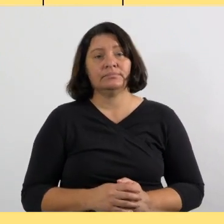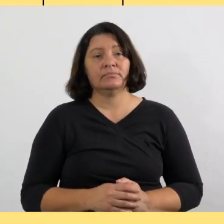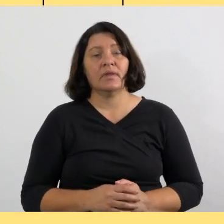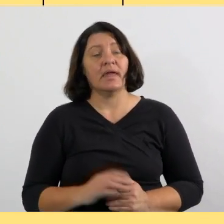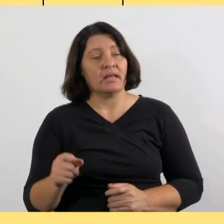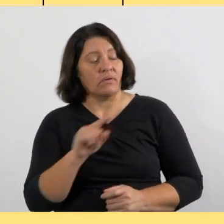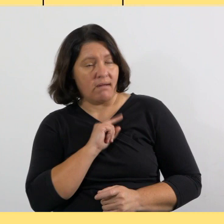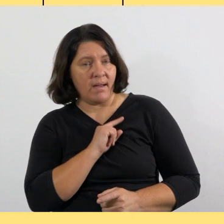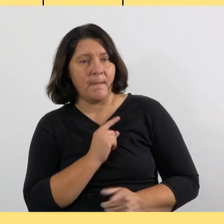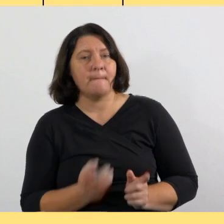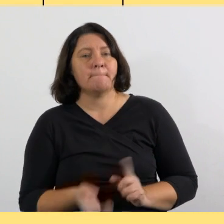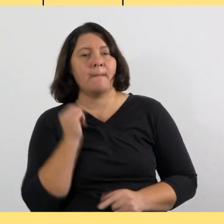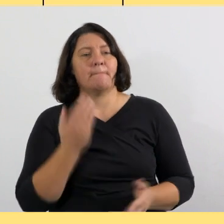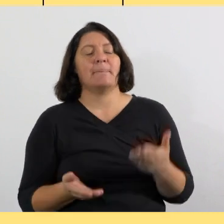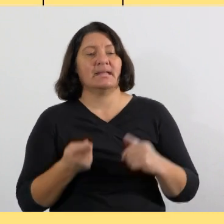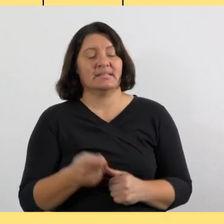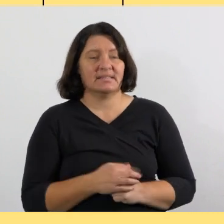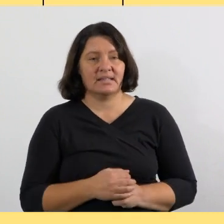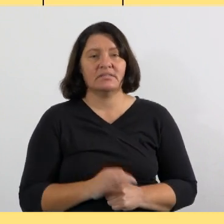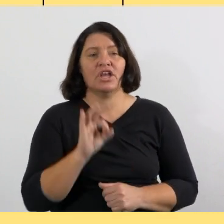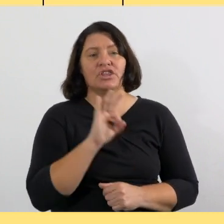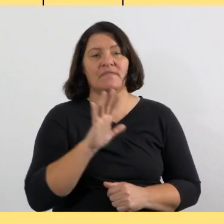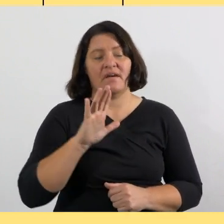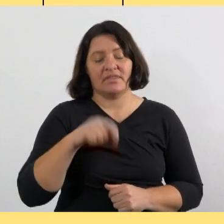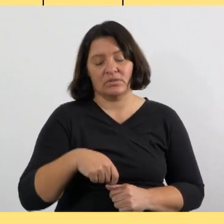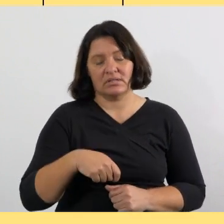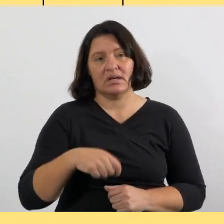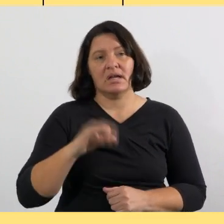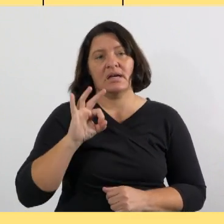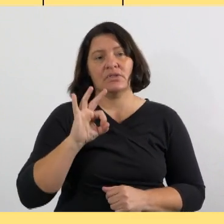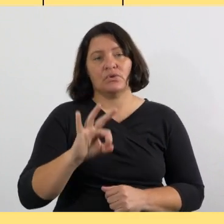side. Therefore, you get your balance here, and it is